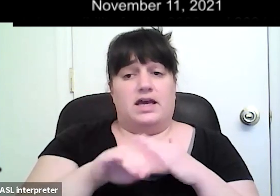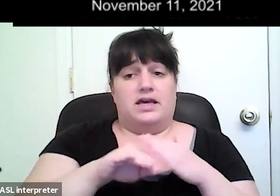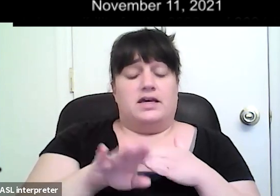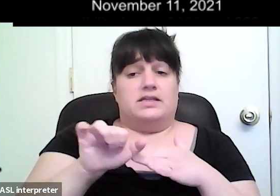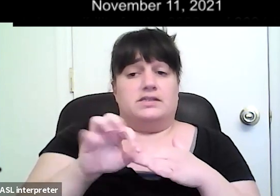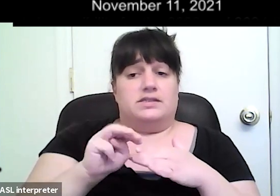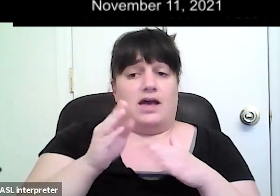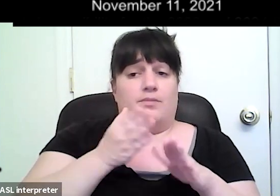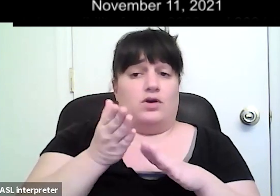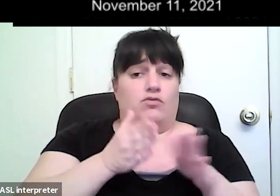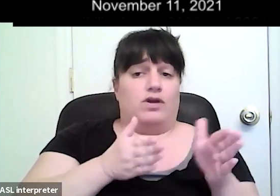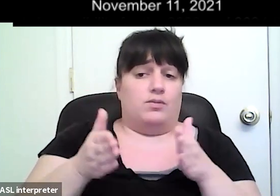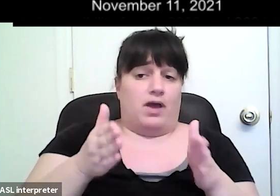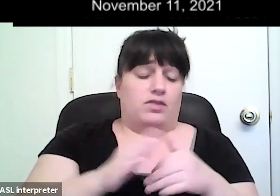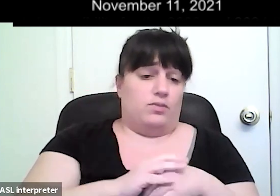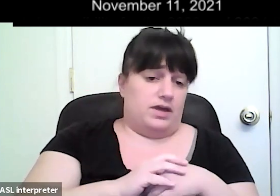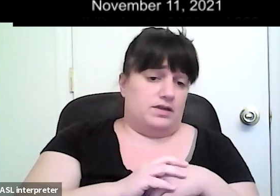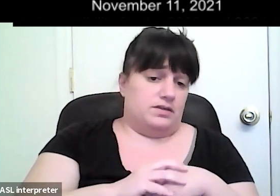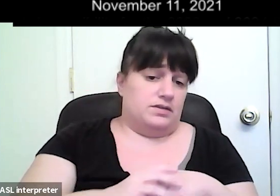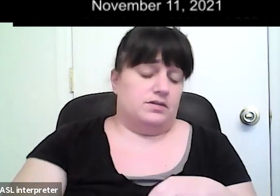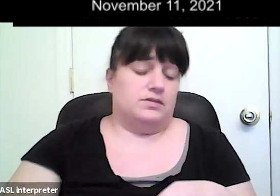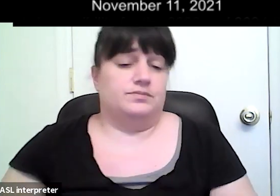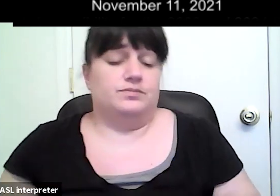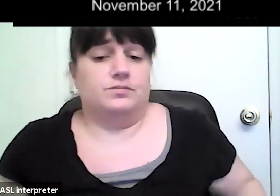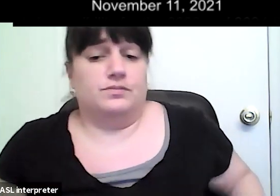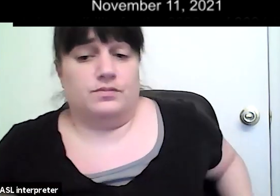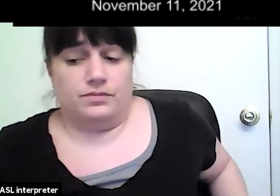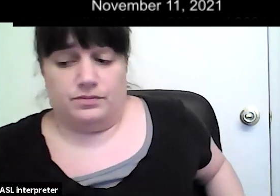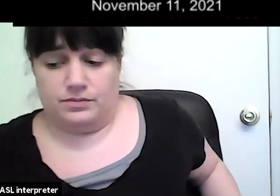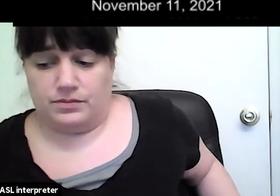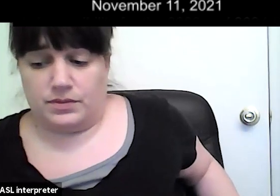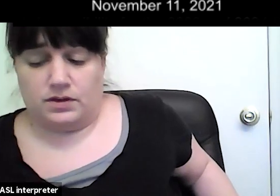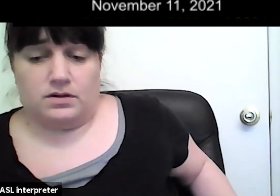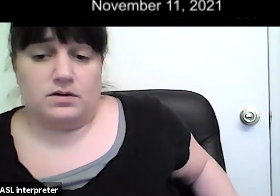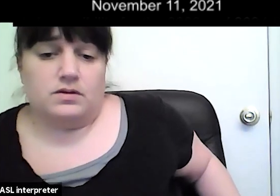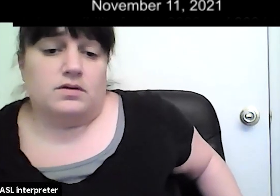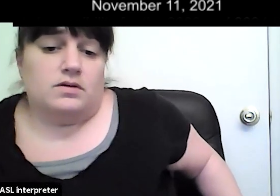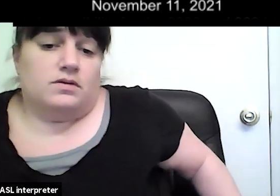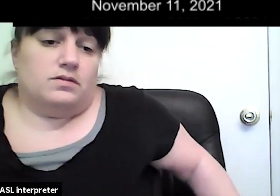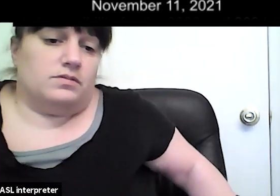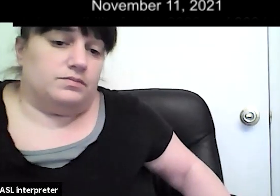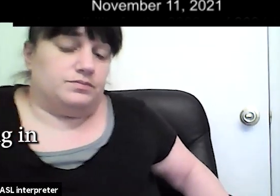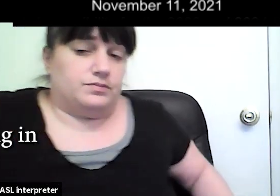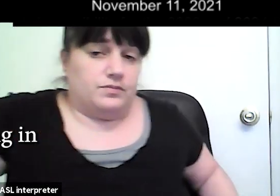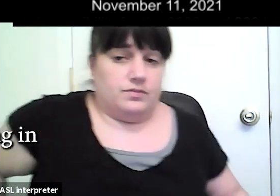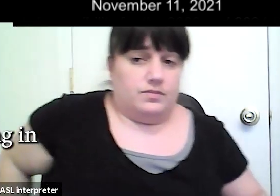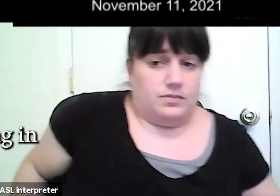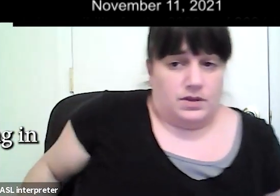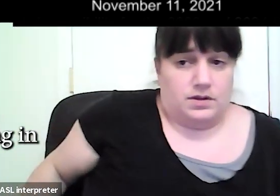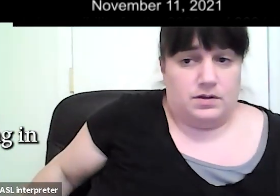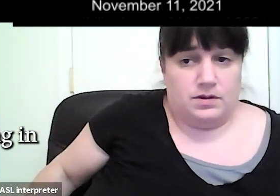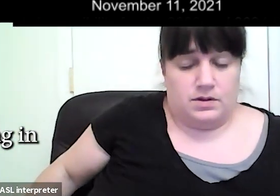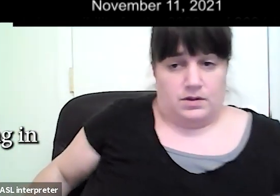STEM career pathways. And so that is what really began. We've had all